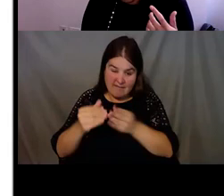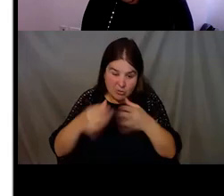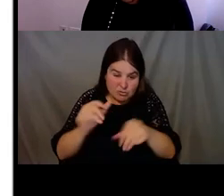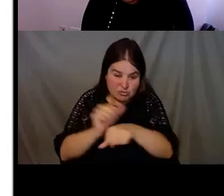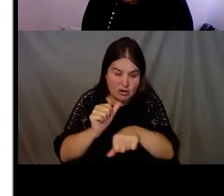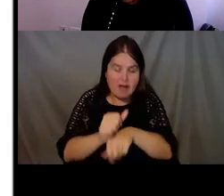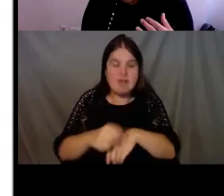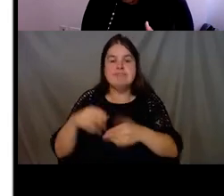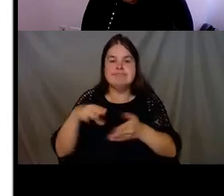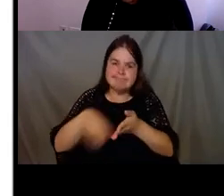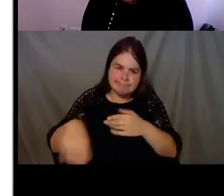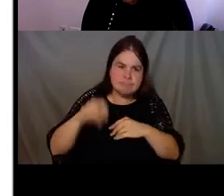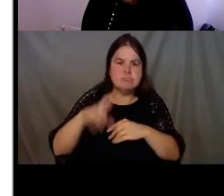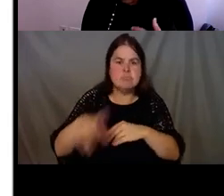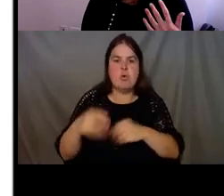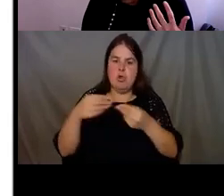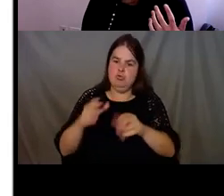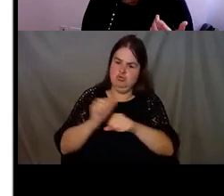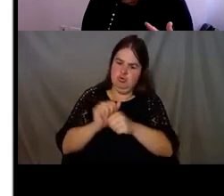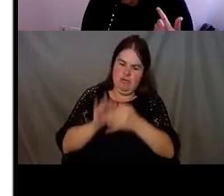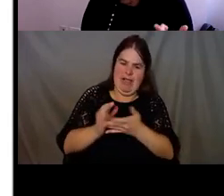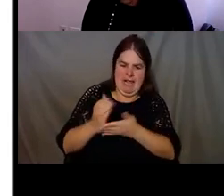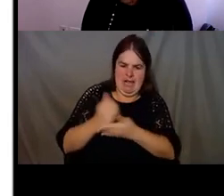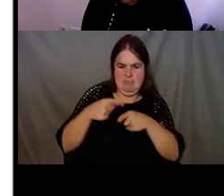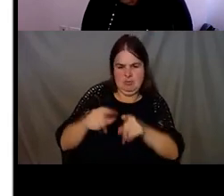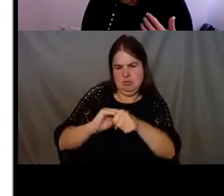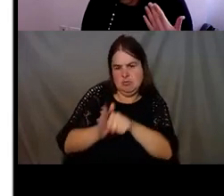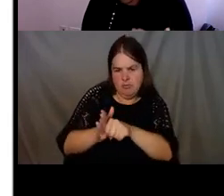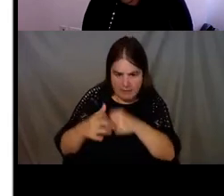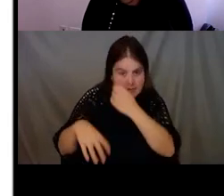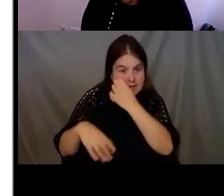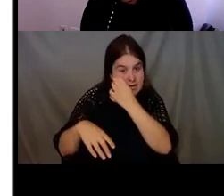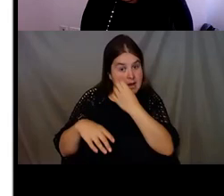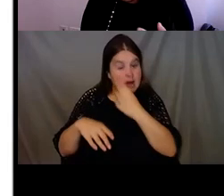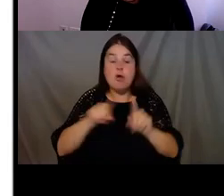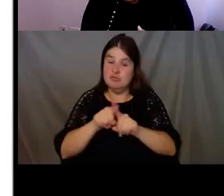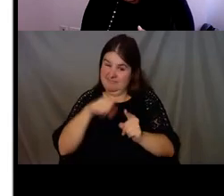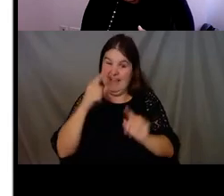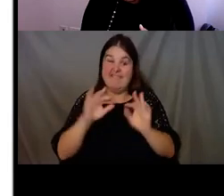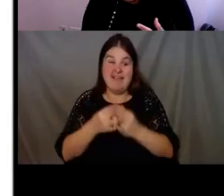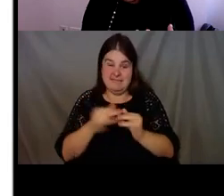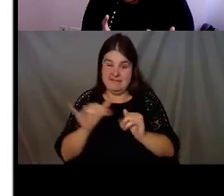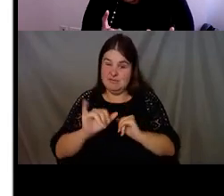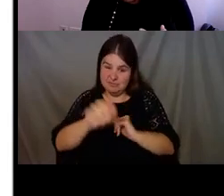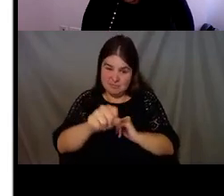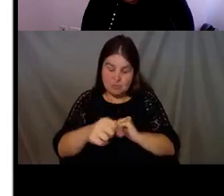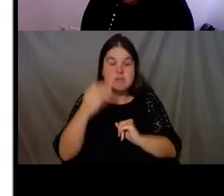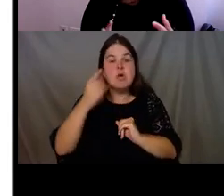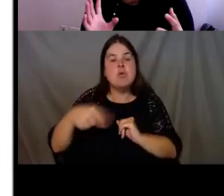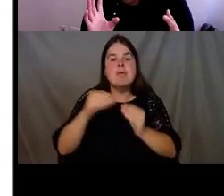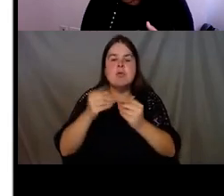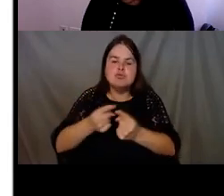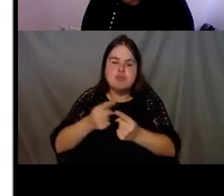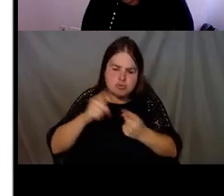or work-related income during the pandemic. And along with Black families, we know we're also more likely to have trouble paying